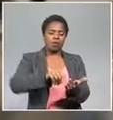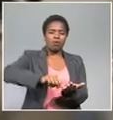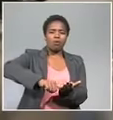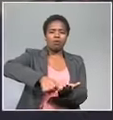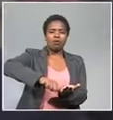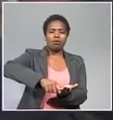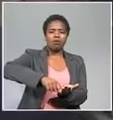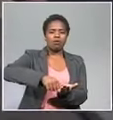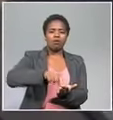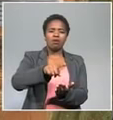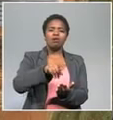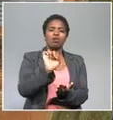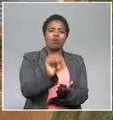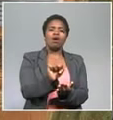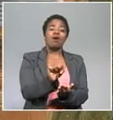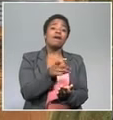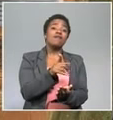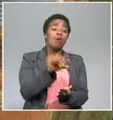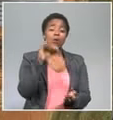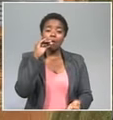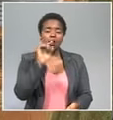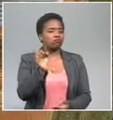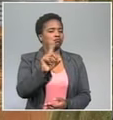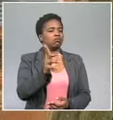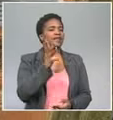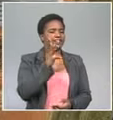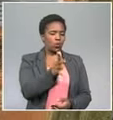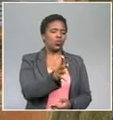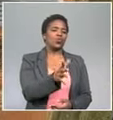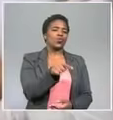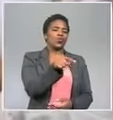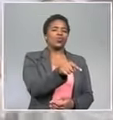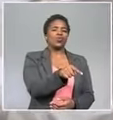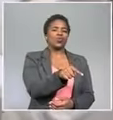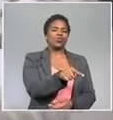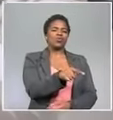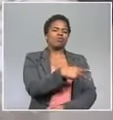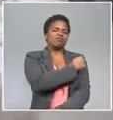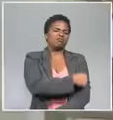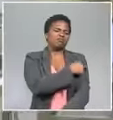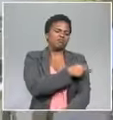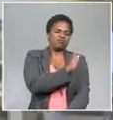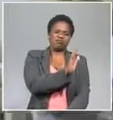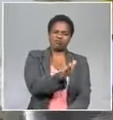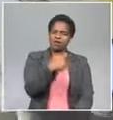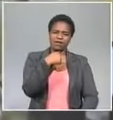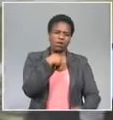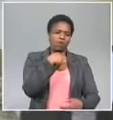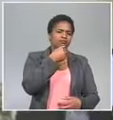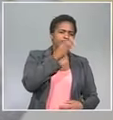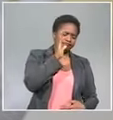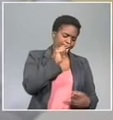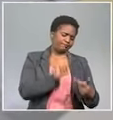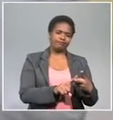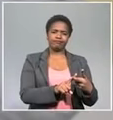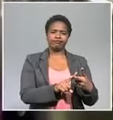grow cannabis for medical use, similar to its sister plant in Lesotho. It's the result of a partnership between the City of Cape Town